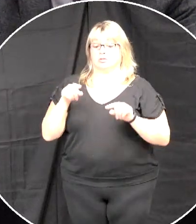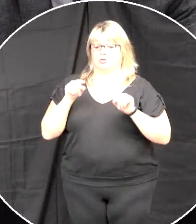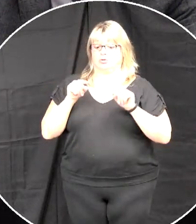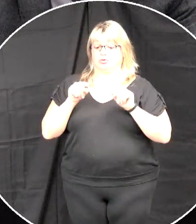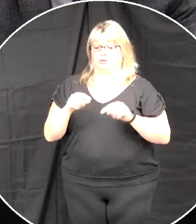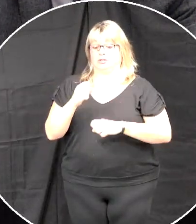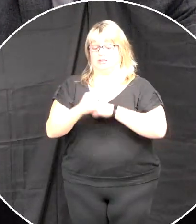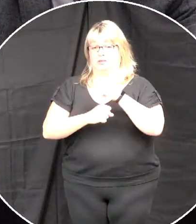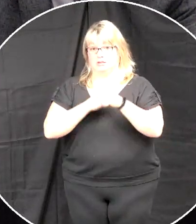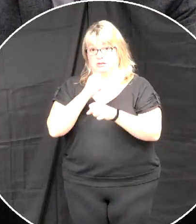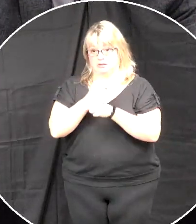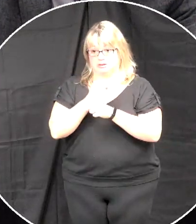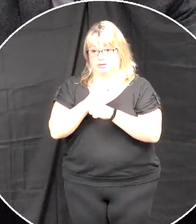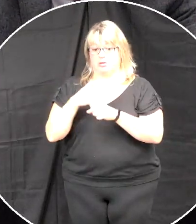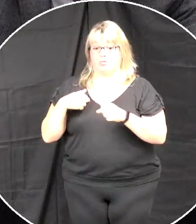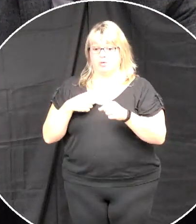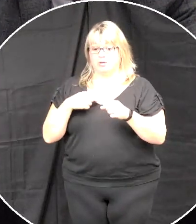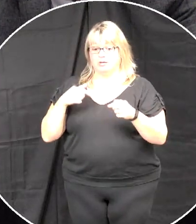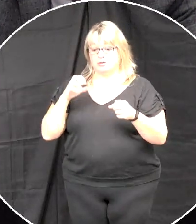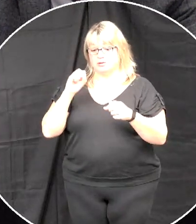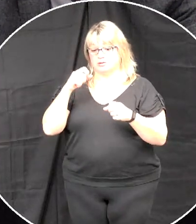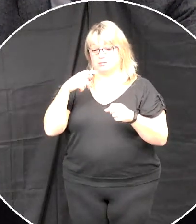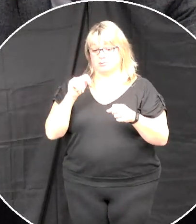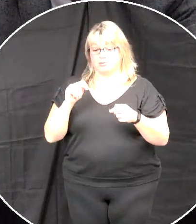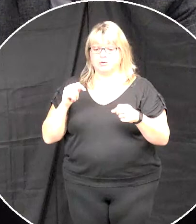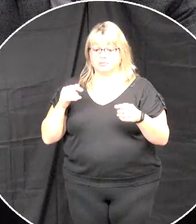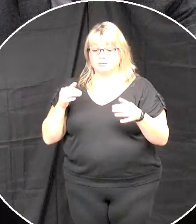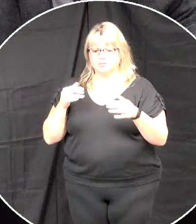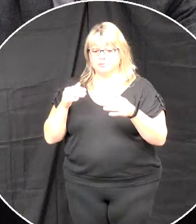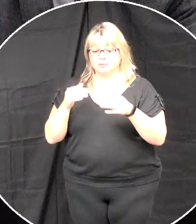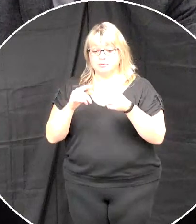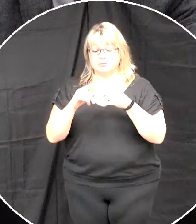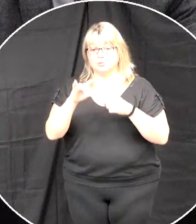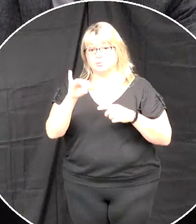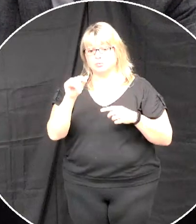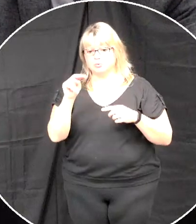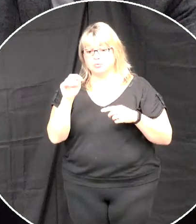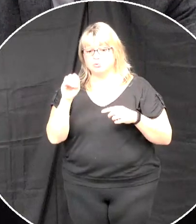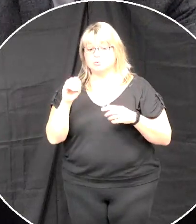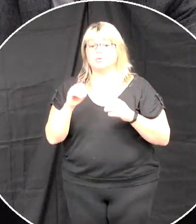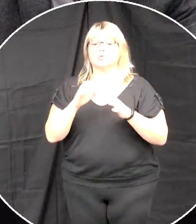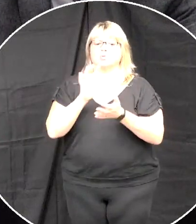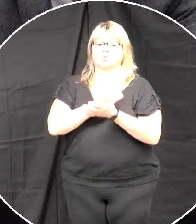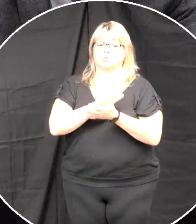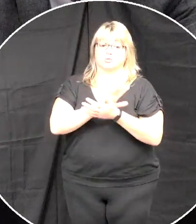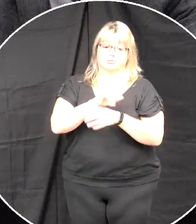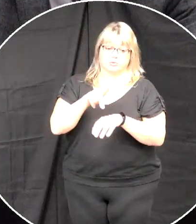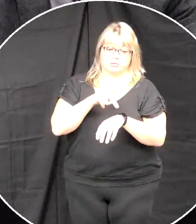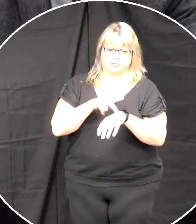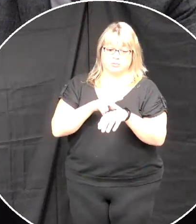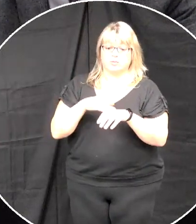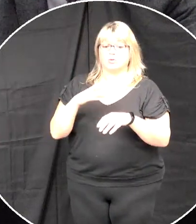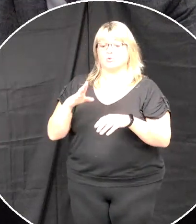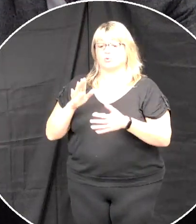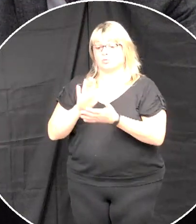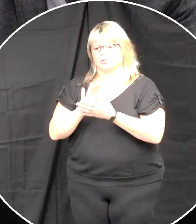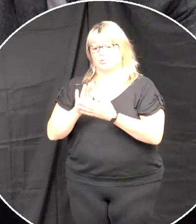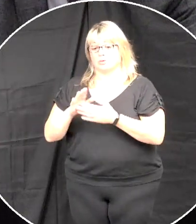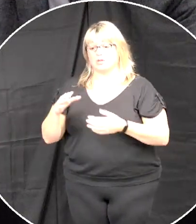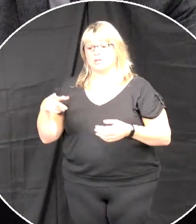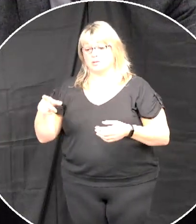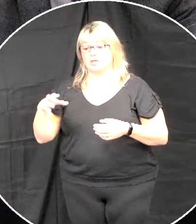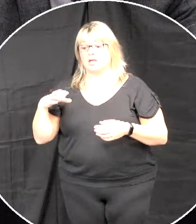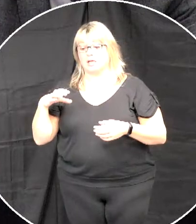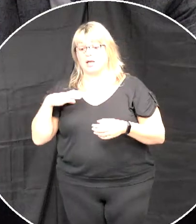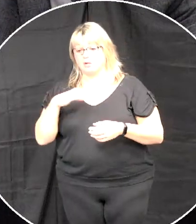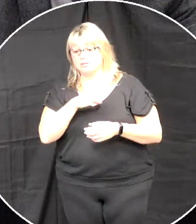during that year, and as we got towards the end of the first year open, the school principal and school council did indeed